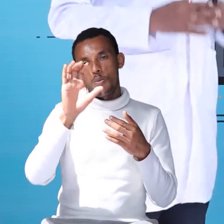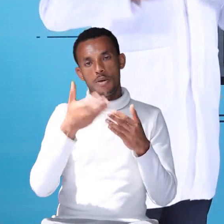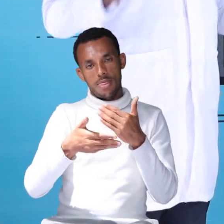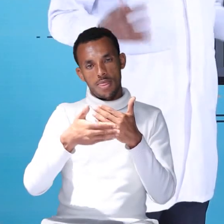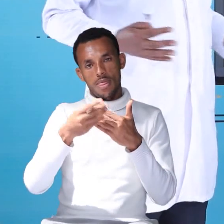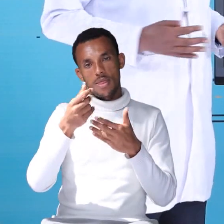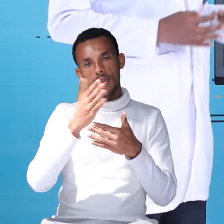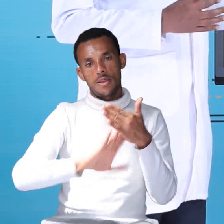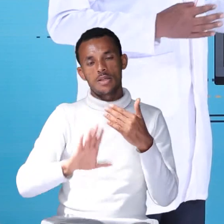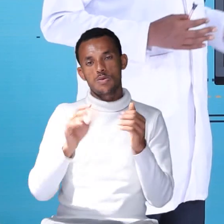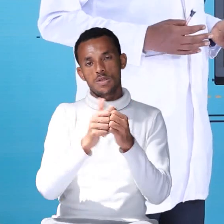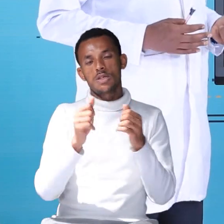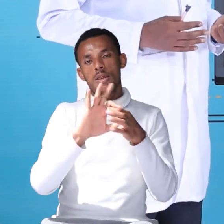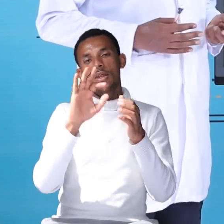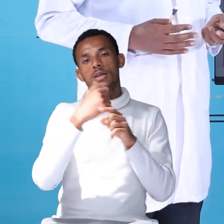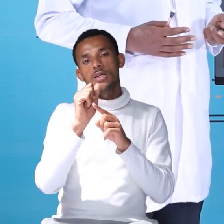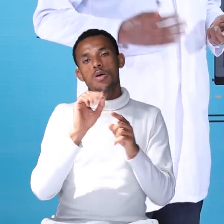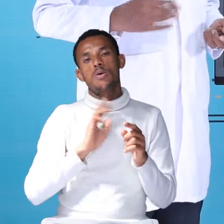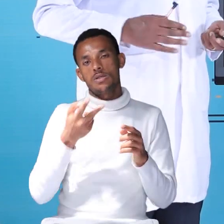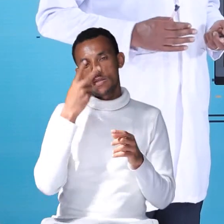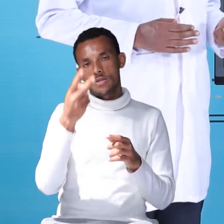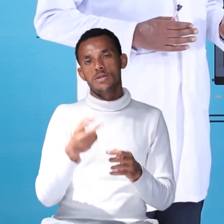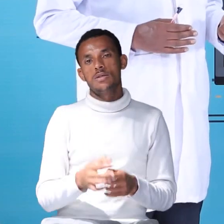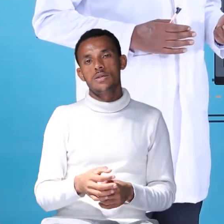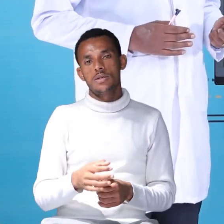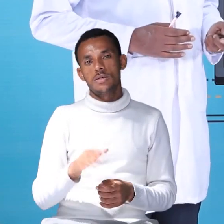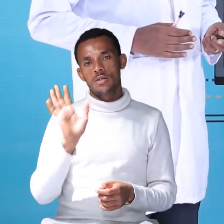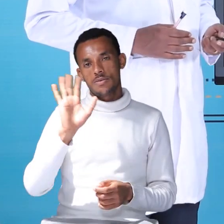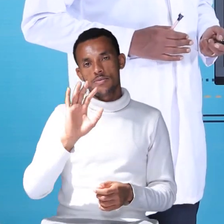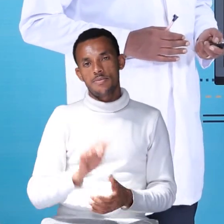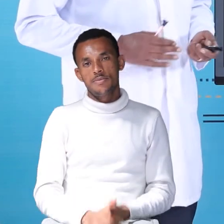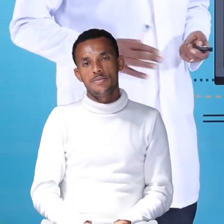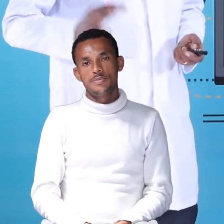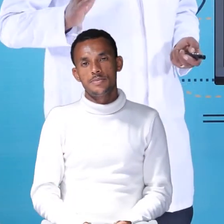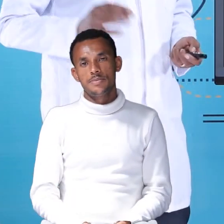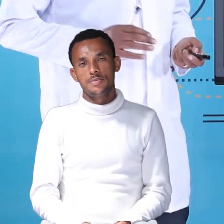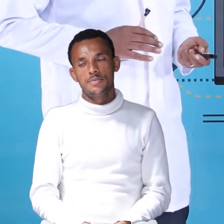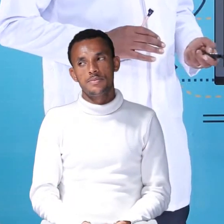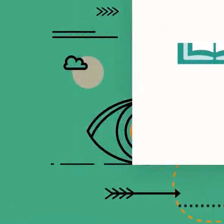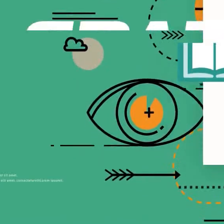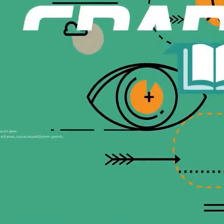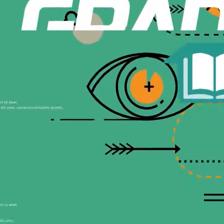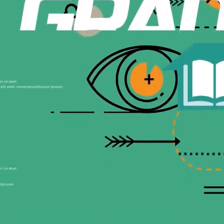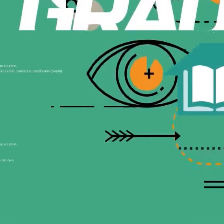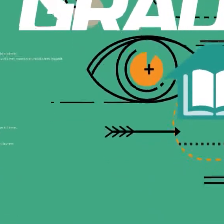interest, and related exercise. We will see next with the other exercise. See you. Thank you.